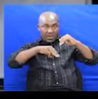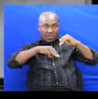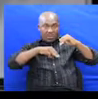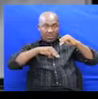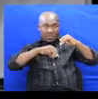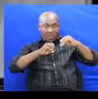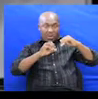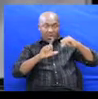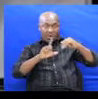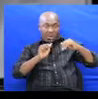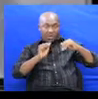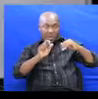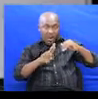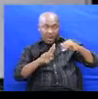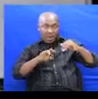mass.